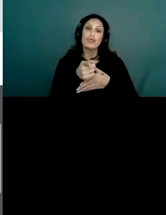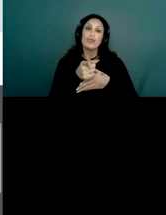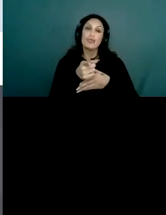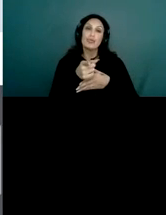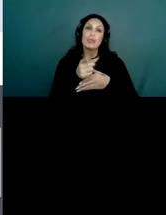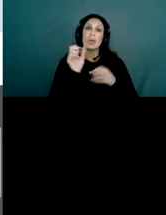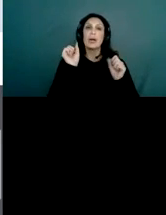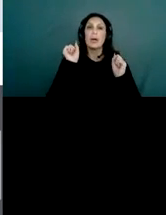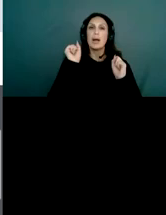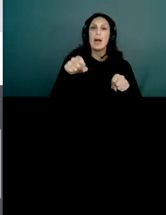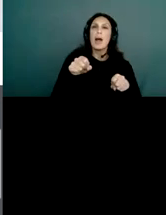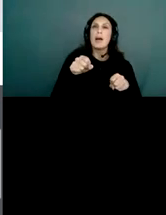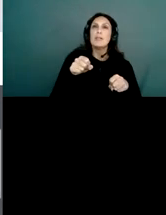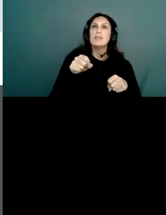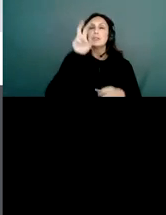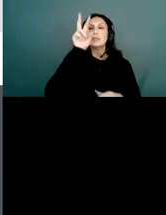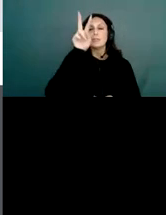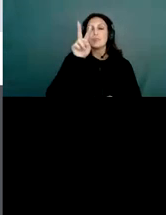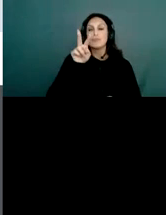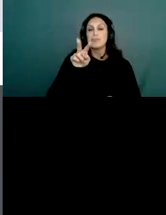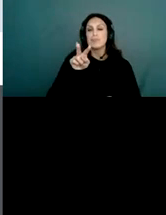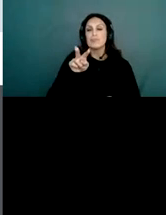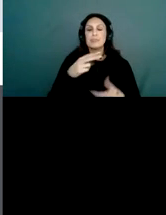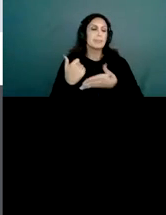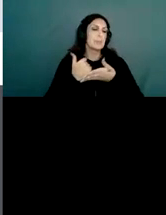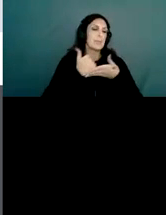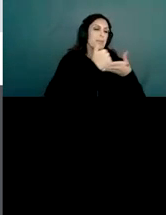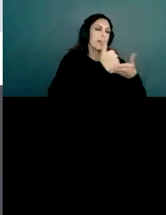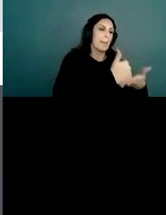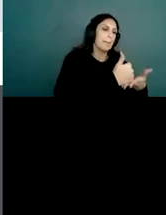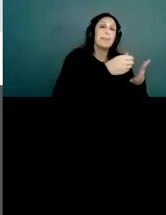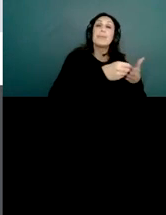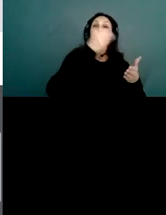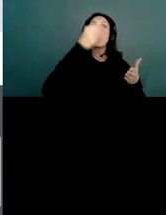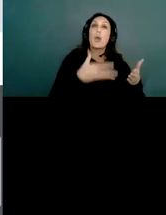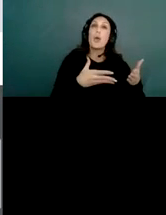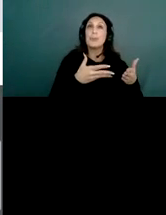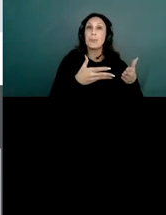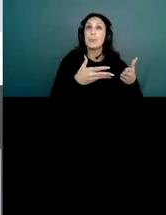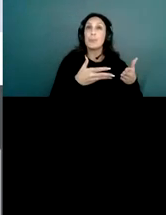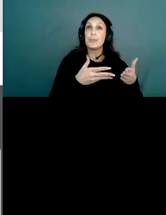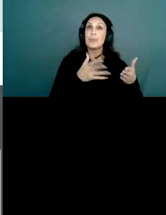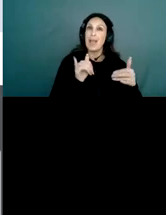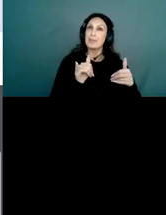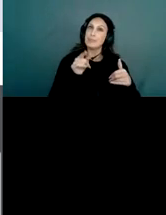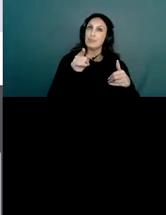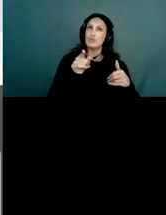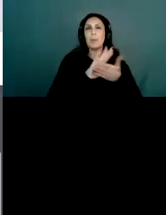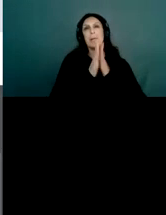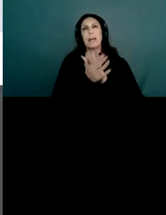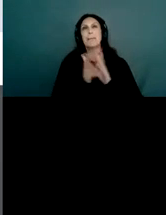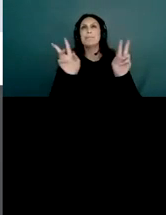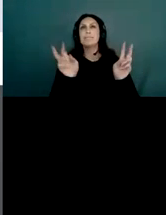and guide your students in the lesson, this is the direct instruction that you would give. It's written out with all